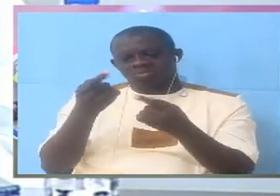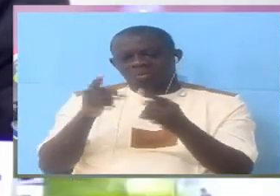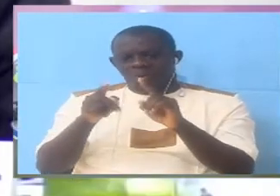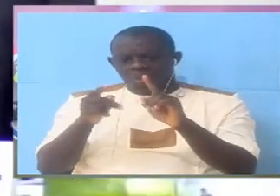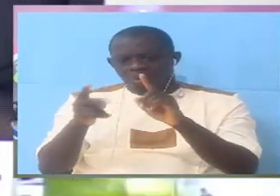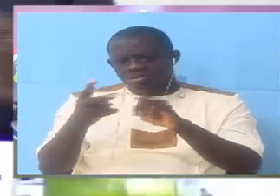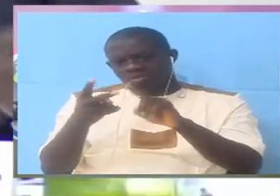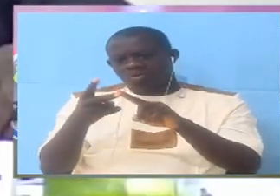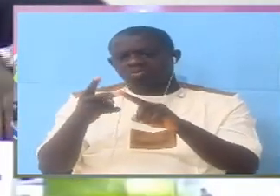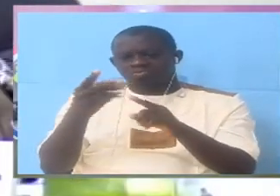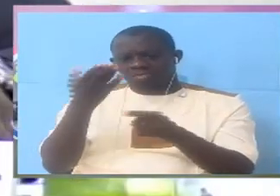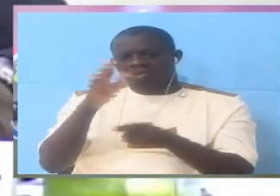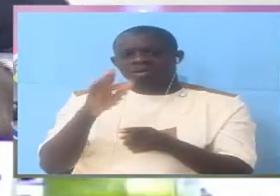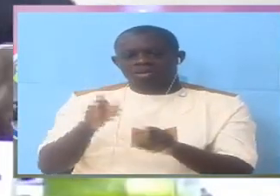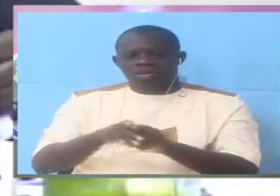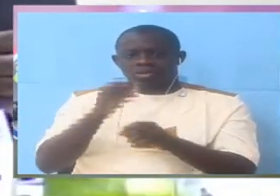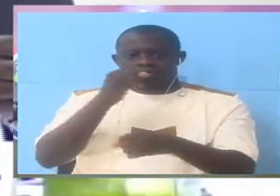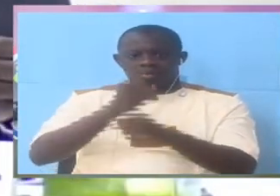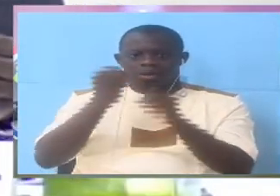D2. It's again surprising